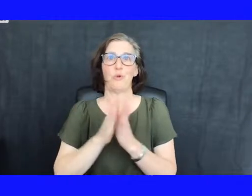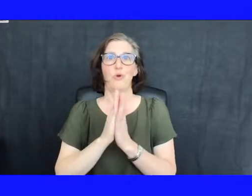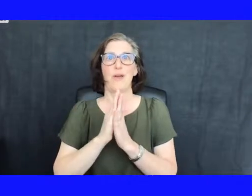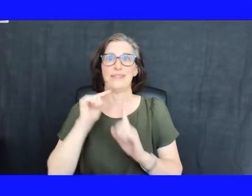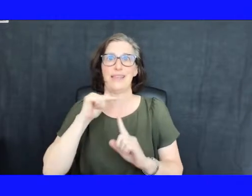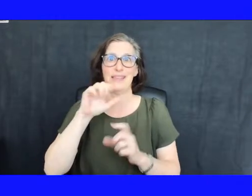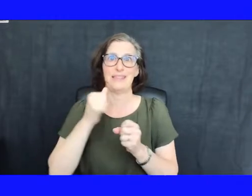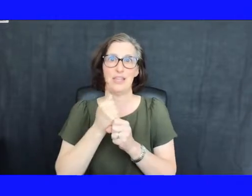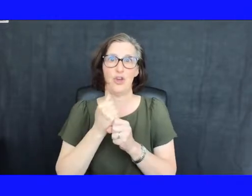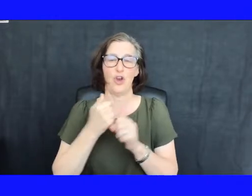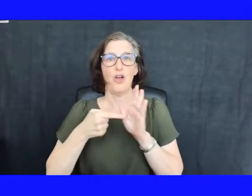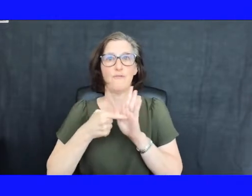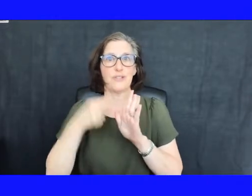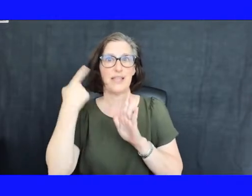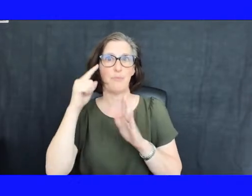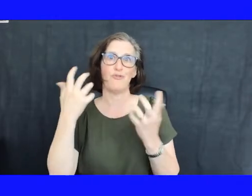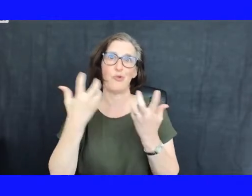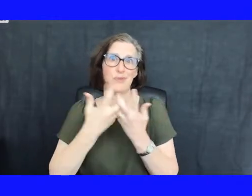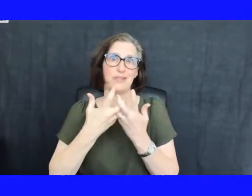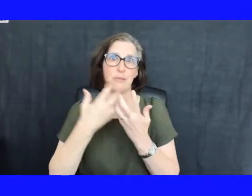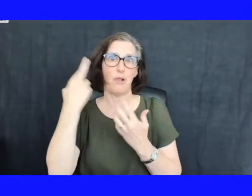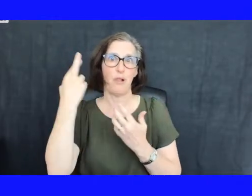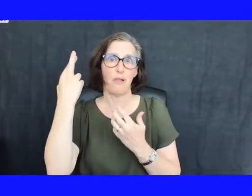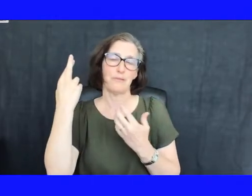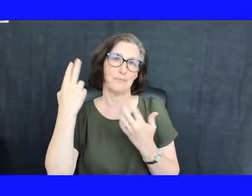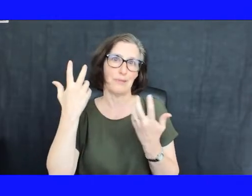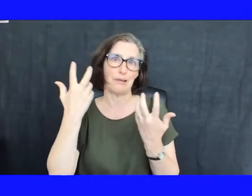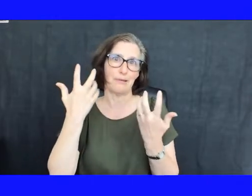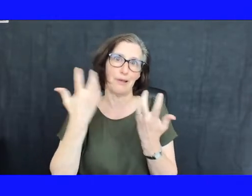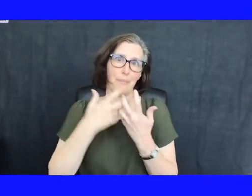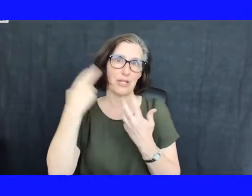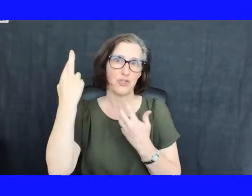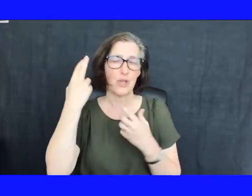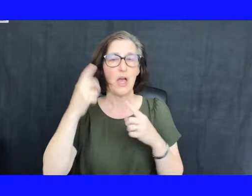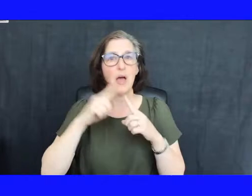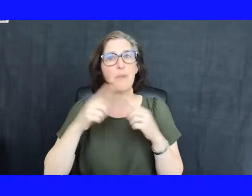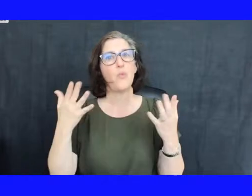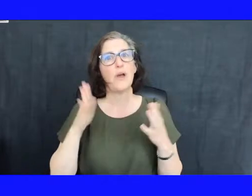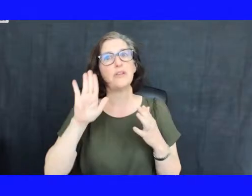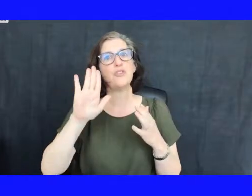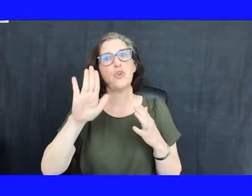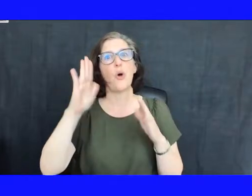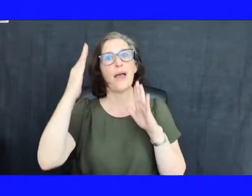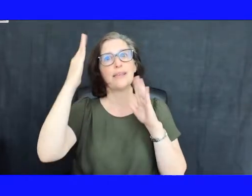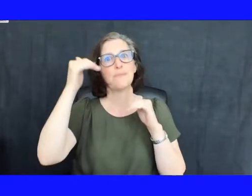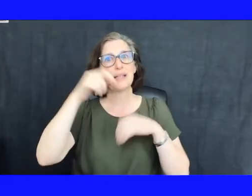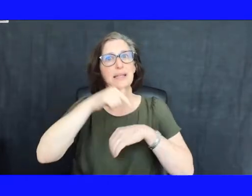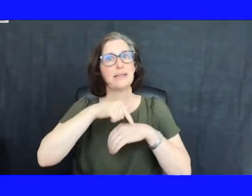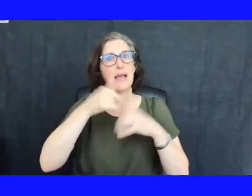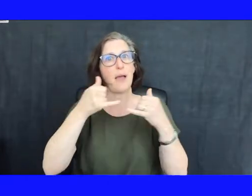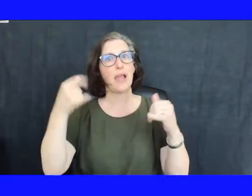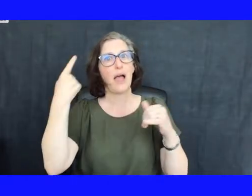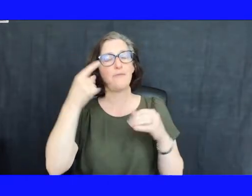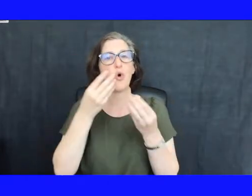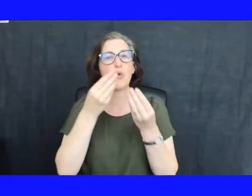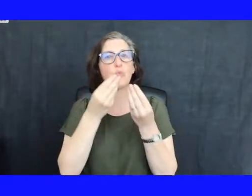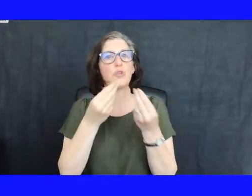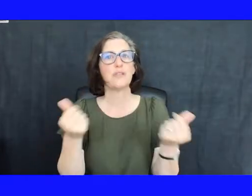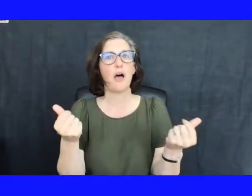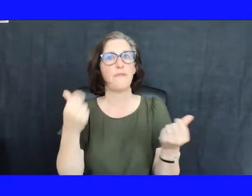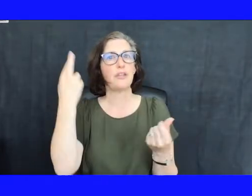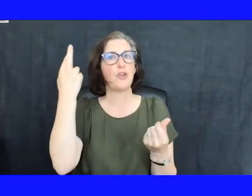during 2020. We had some temporary staff members that left, and it appears that the gateway where we logged the